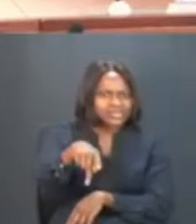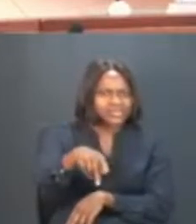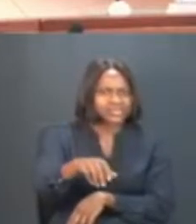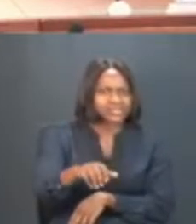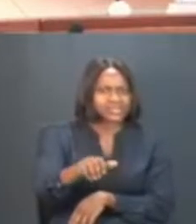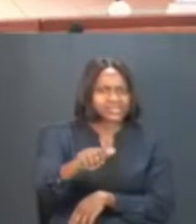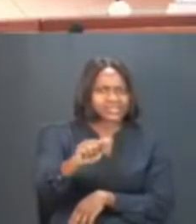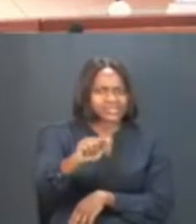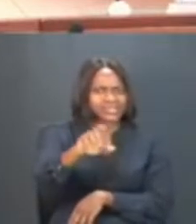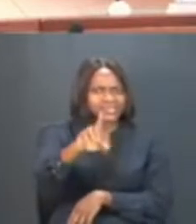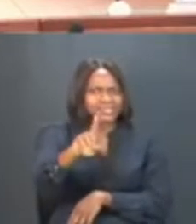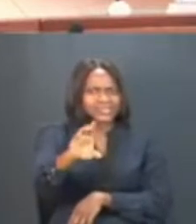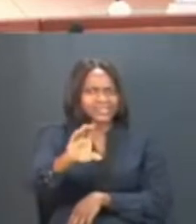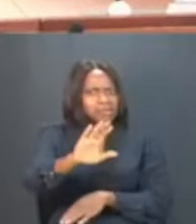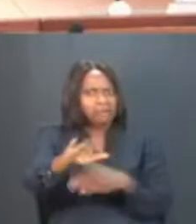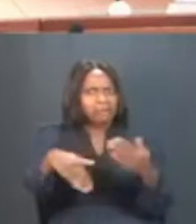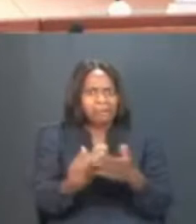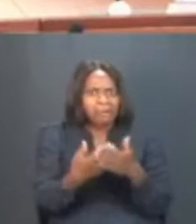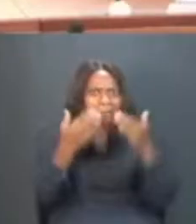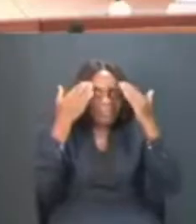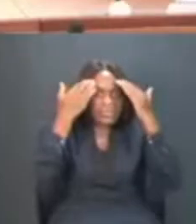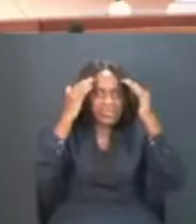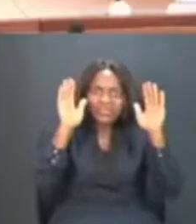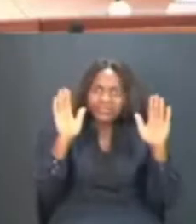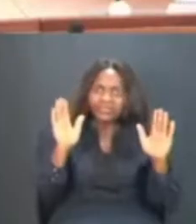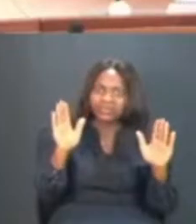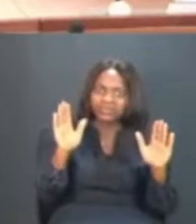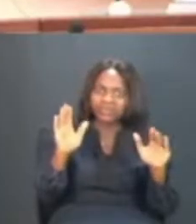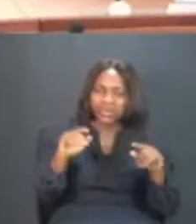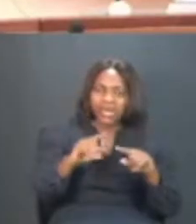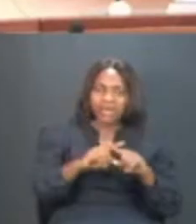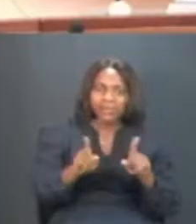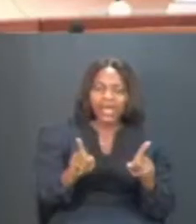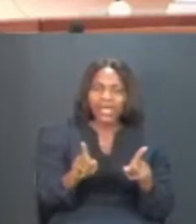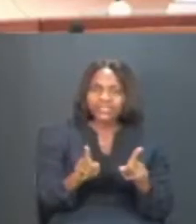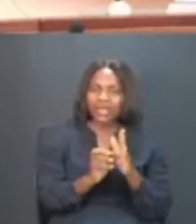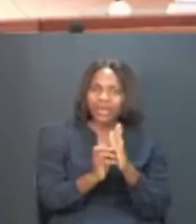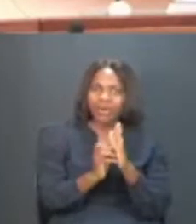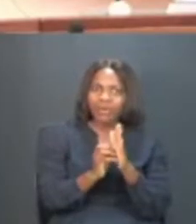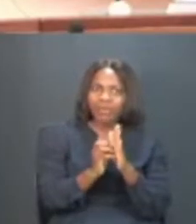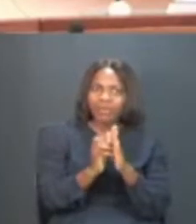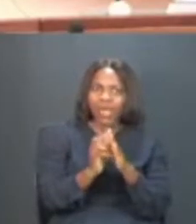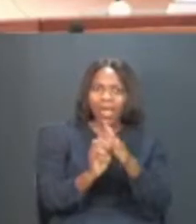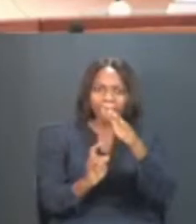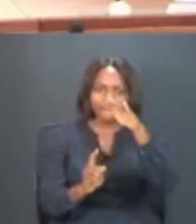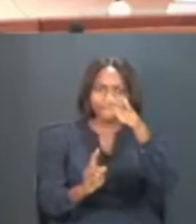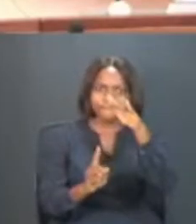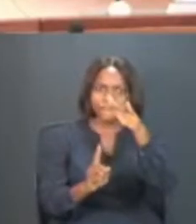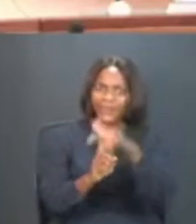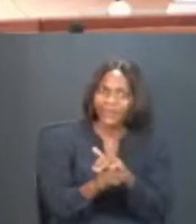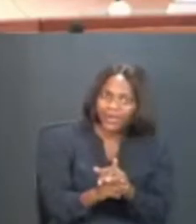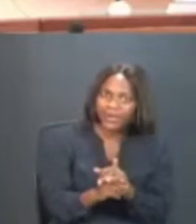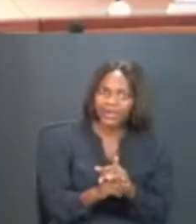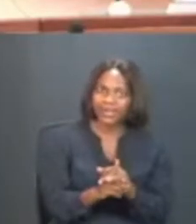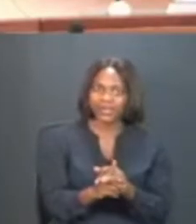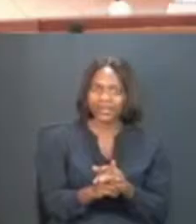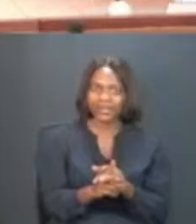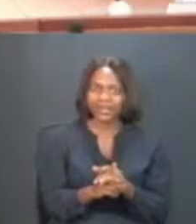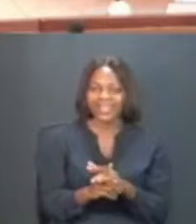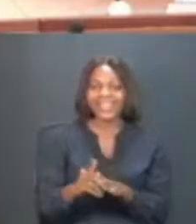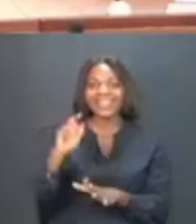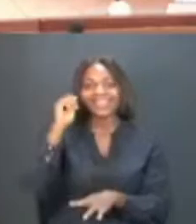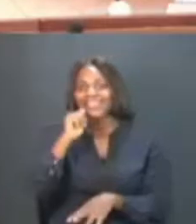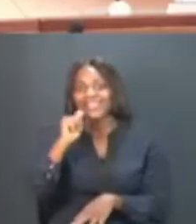the C. Suddenly, Mr. Speaker, these cancers have become an everyday thing